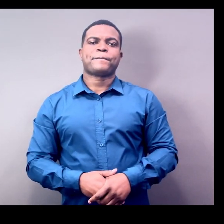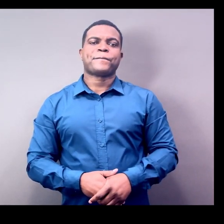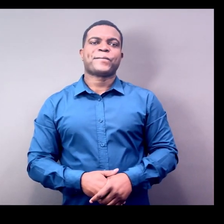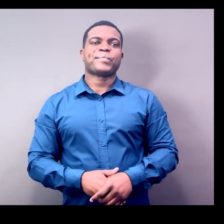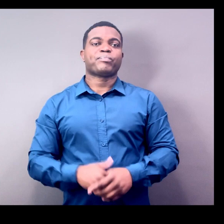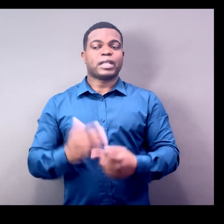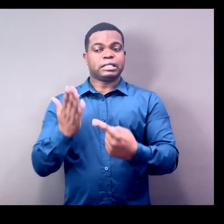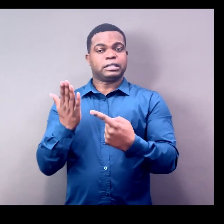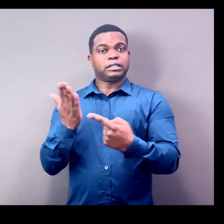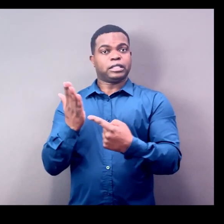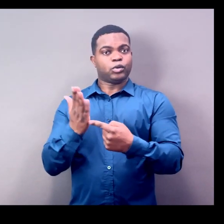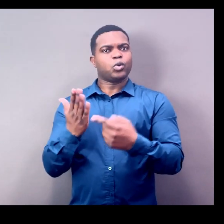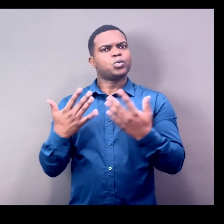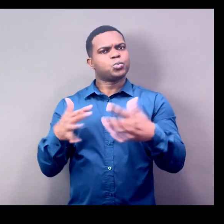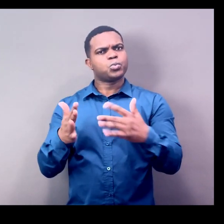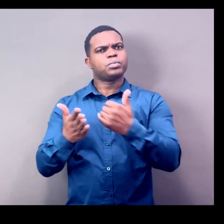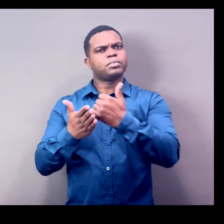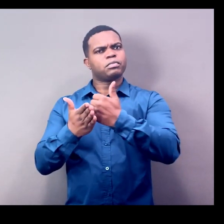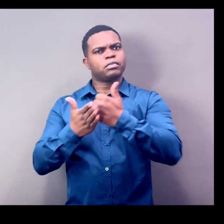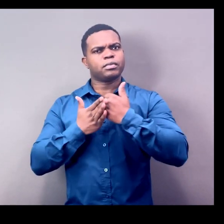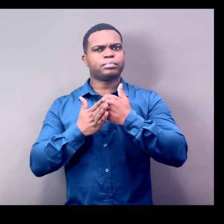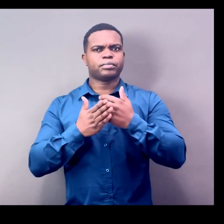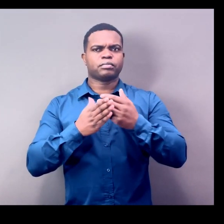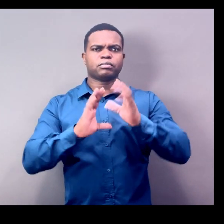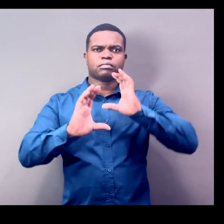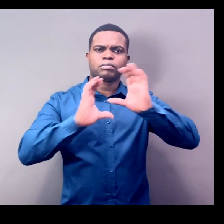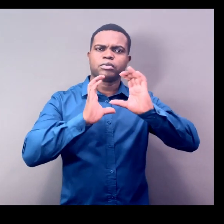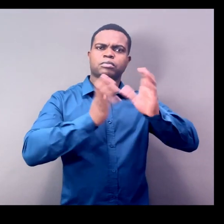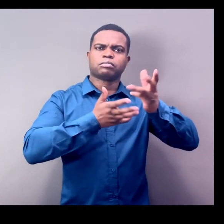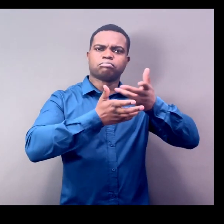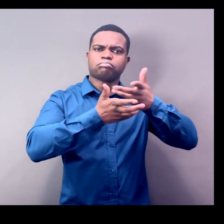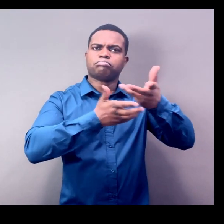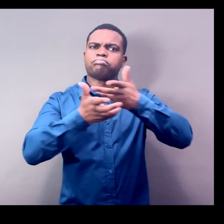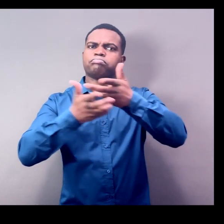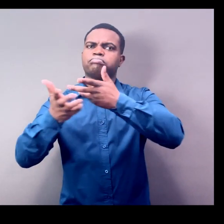So utilizing technology for engagement,